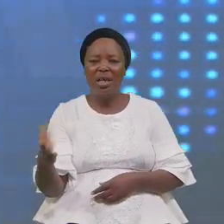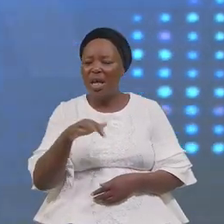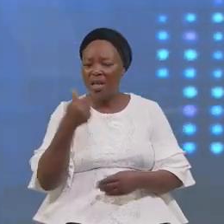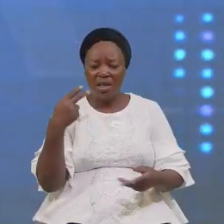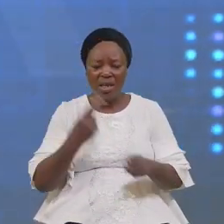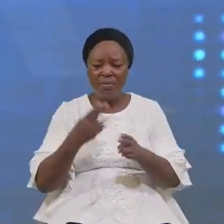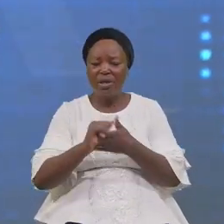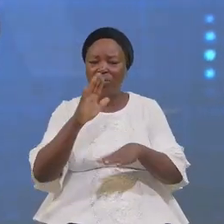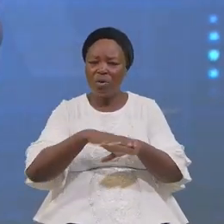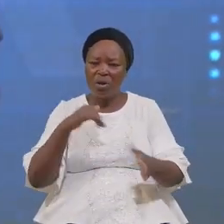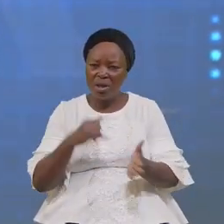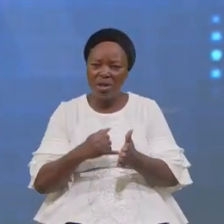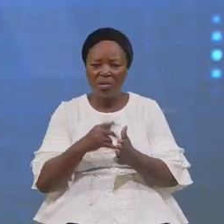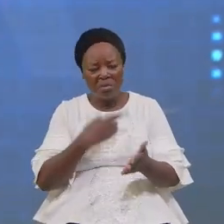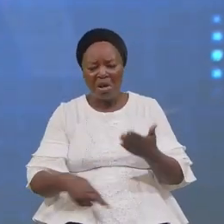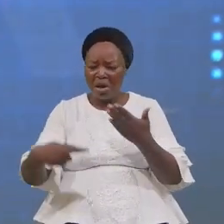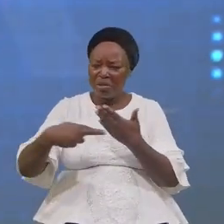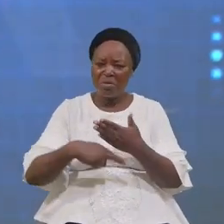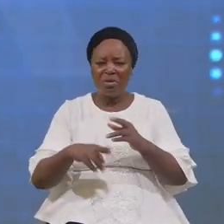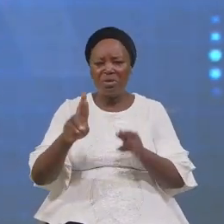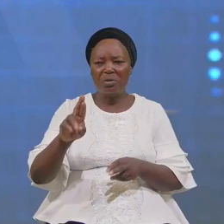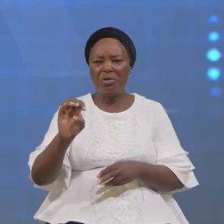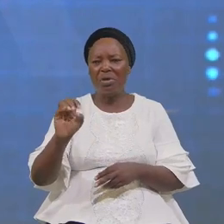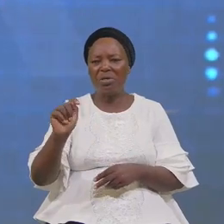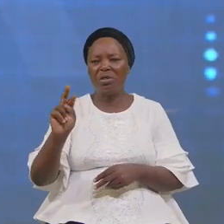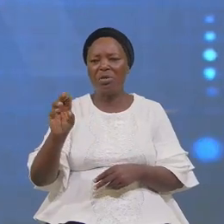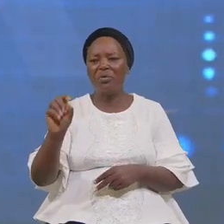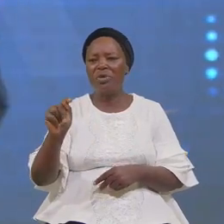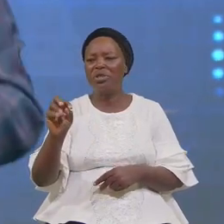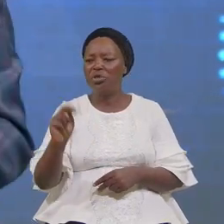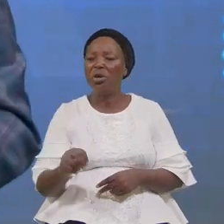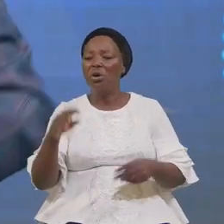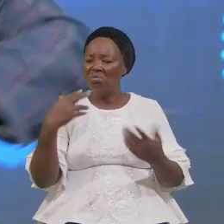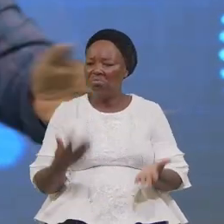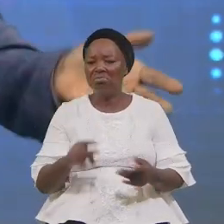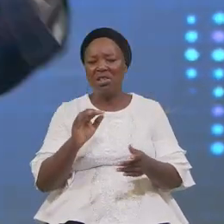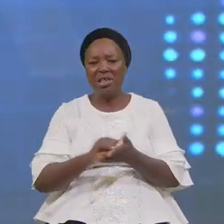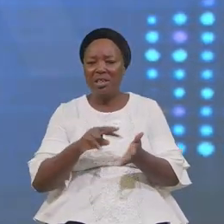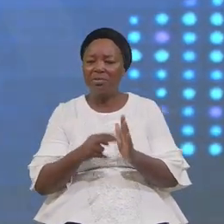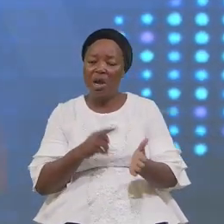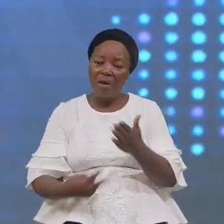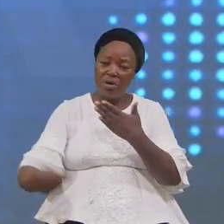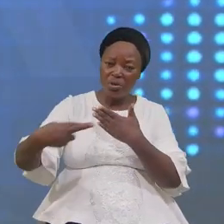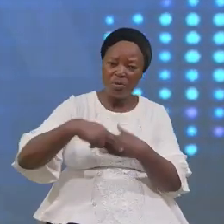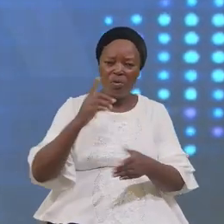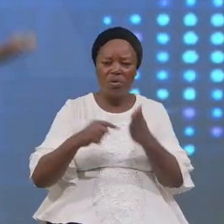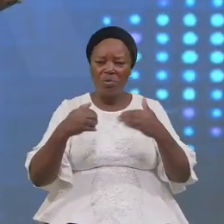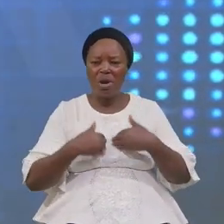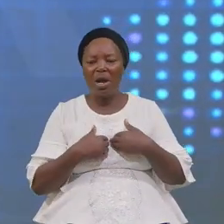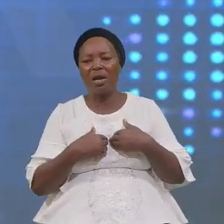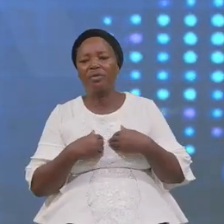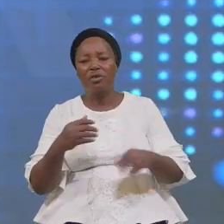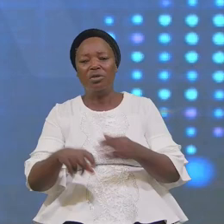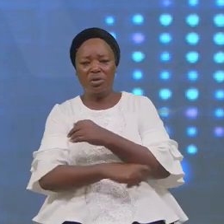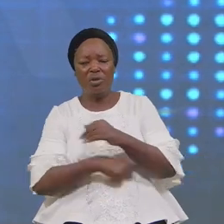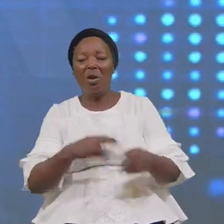call it restoration. Okay? You are restoring what you had stolen. Call it restitution.